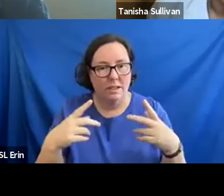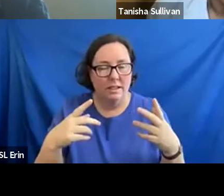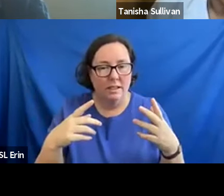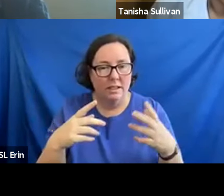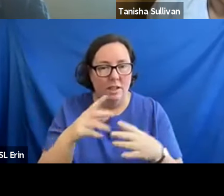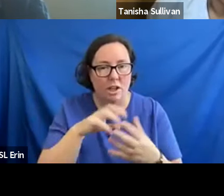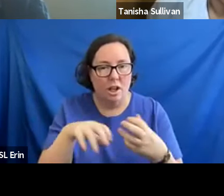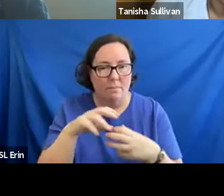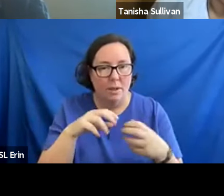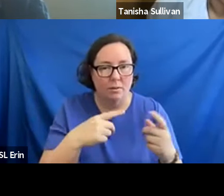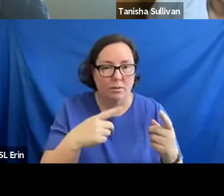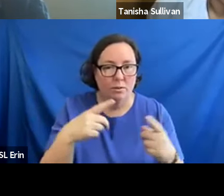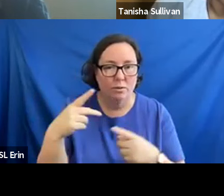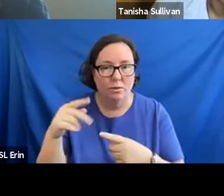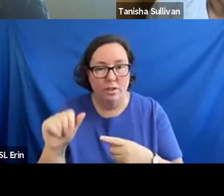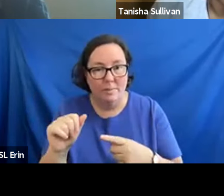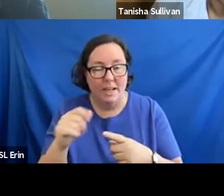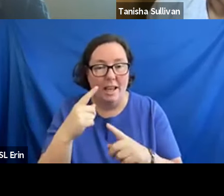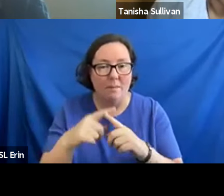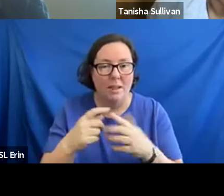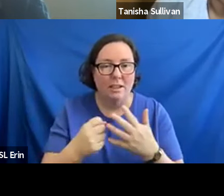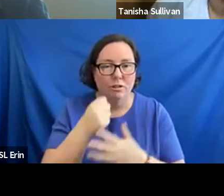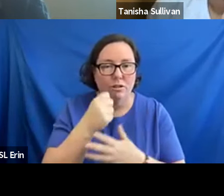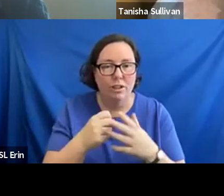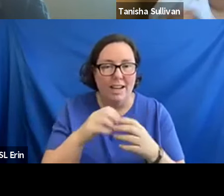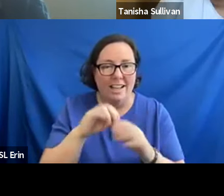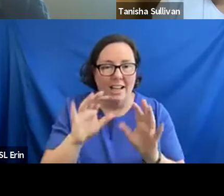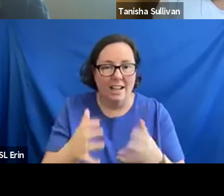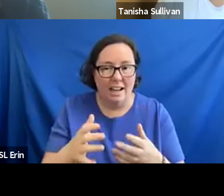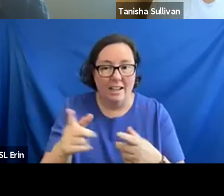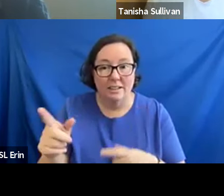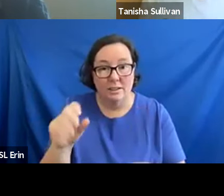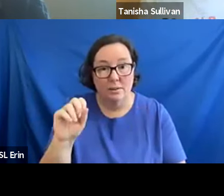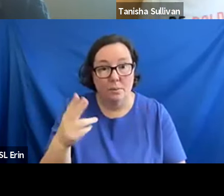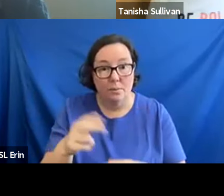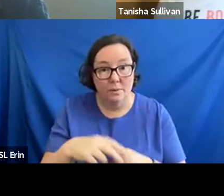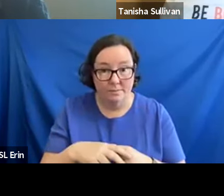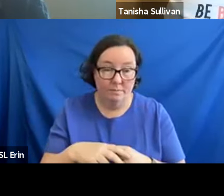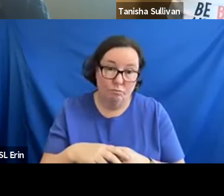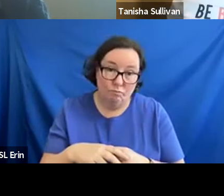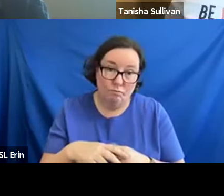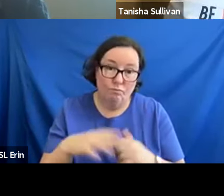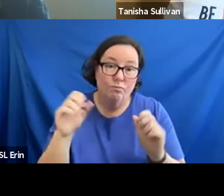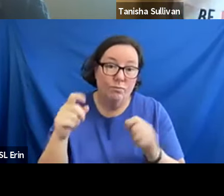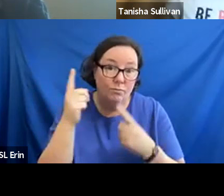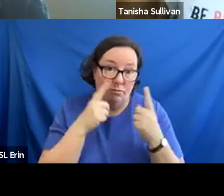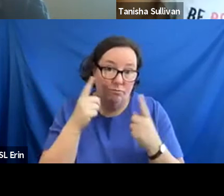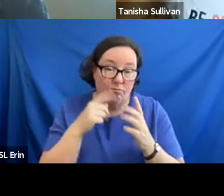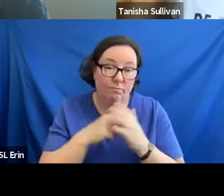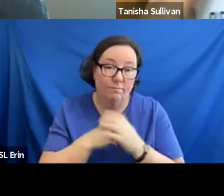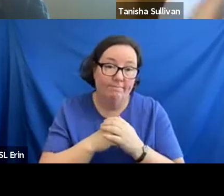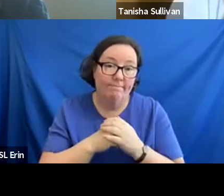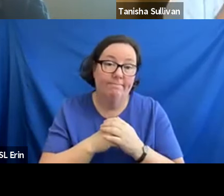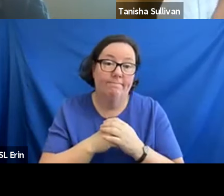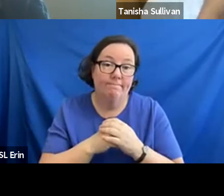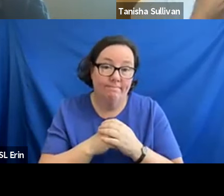and rank in class. So you could consider, for example,